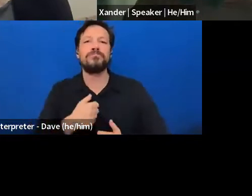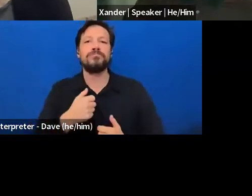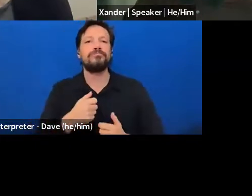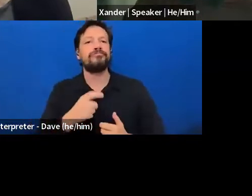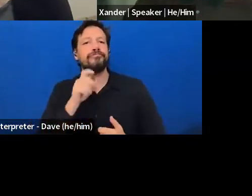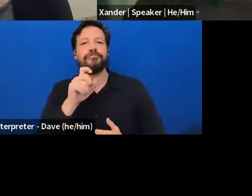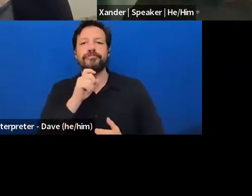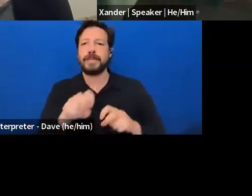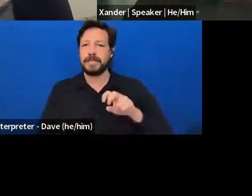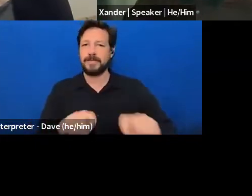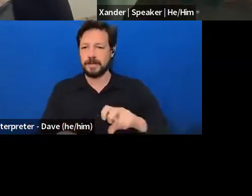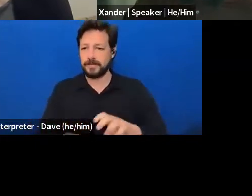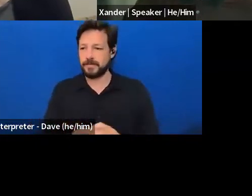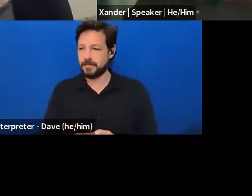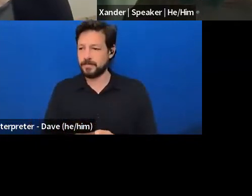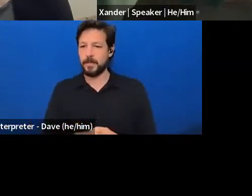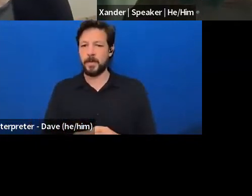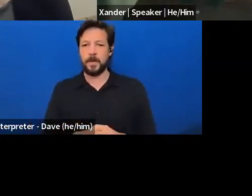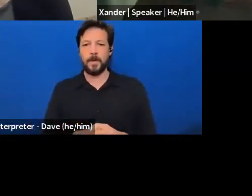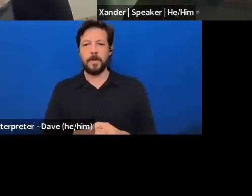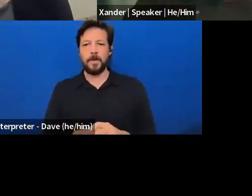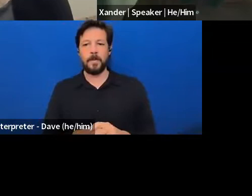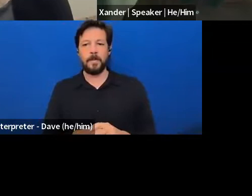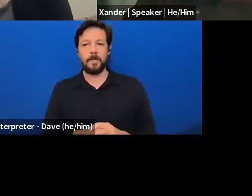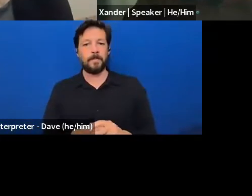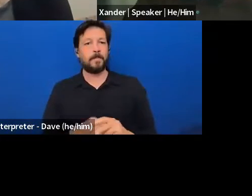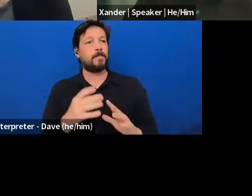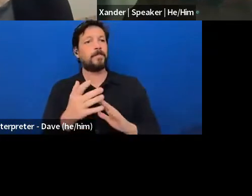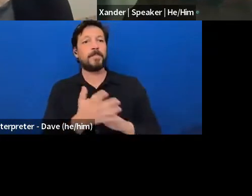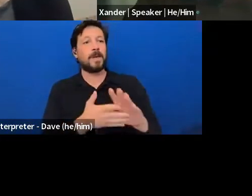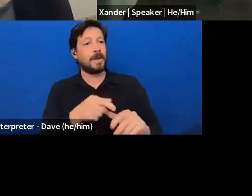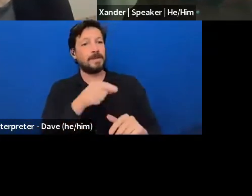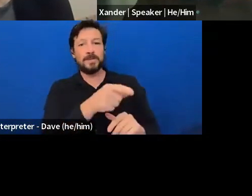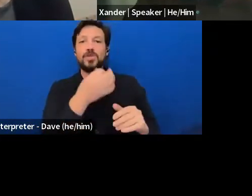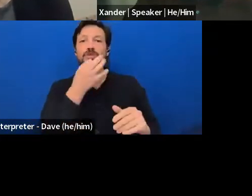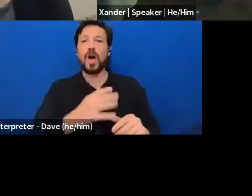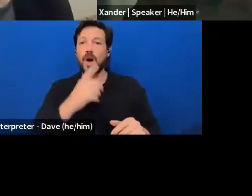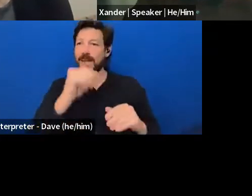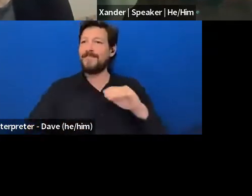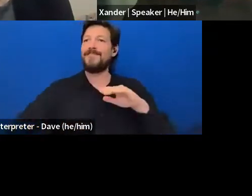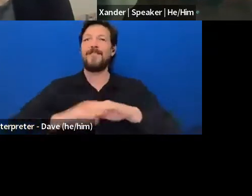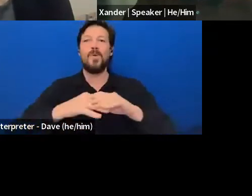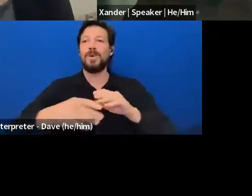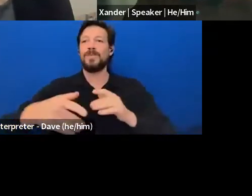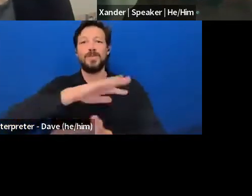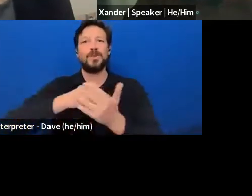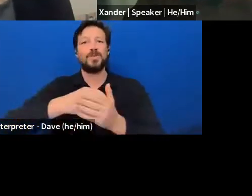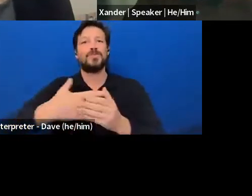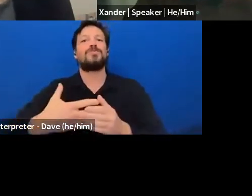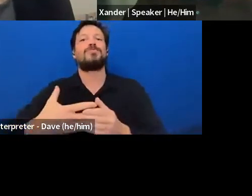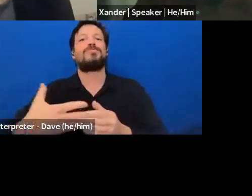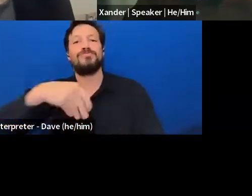received in a manner conducive to the child achieving the fullest possible social integration and individual development.